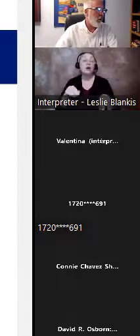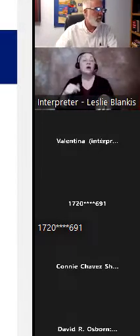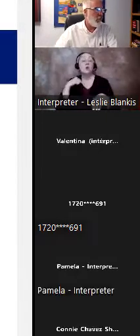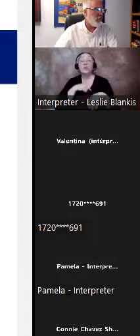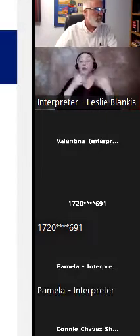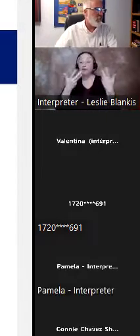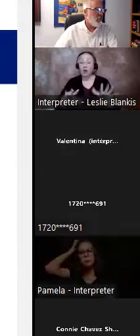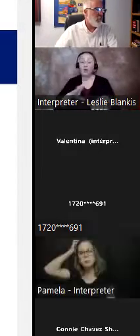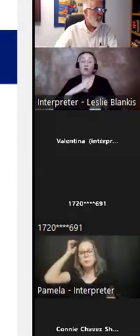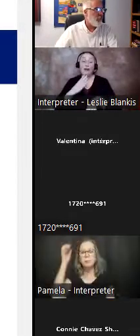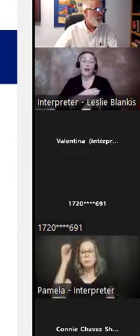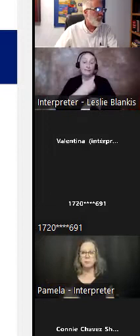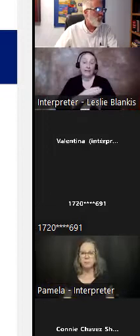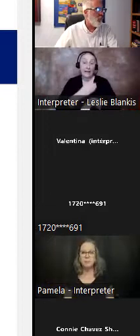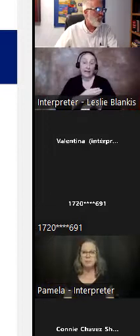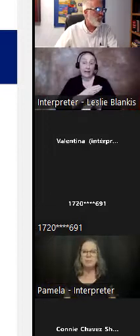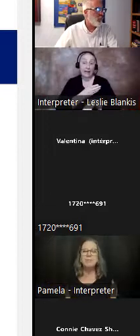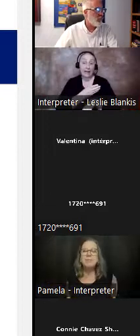updated